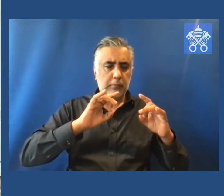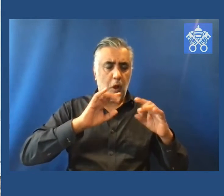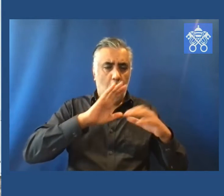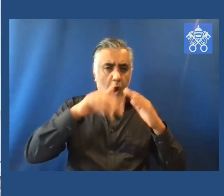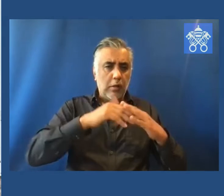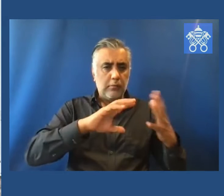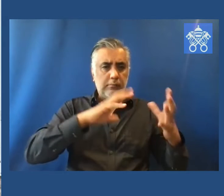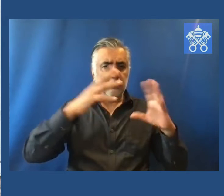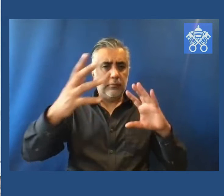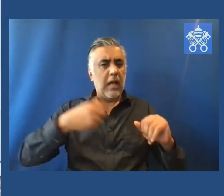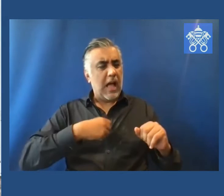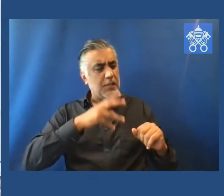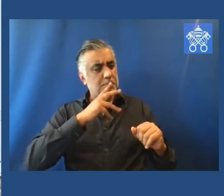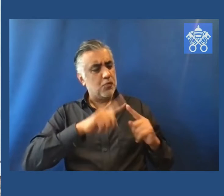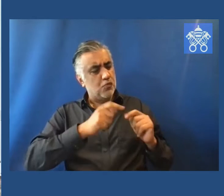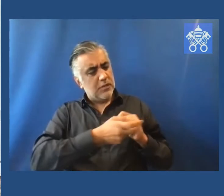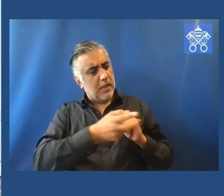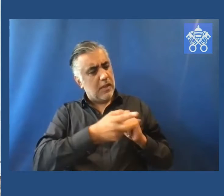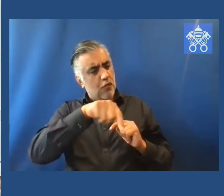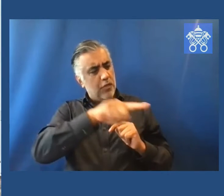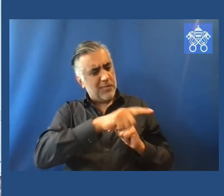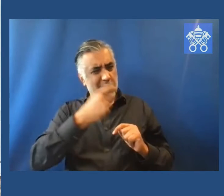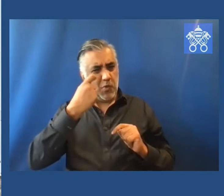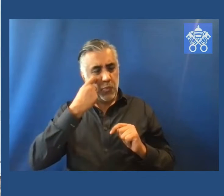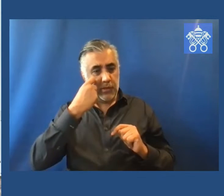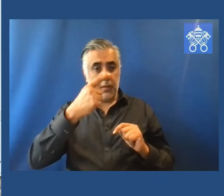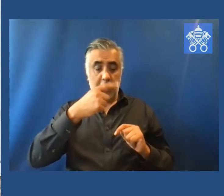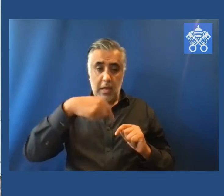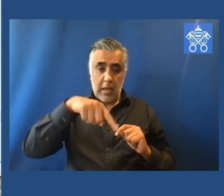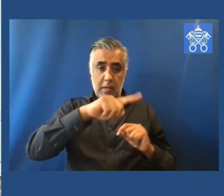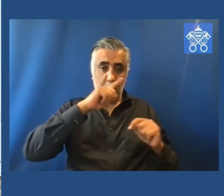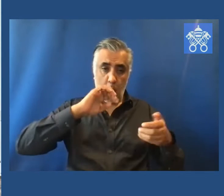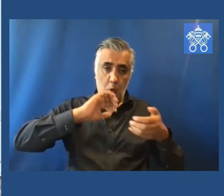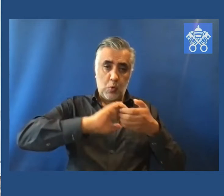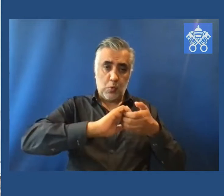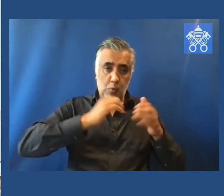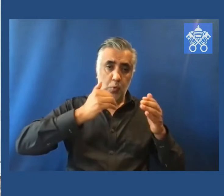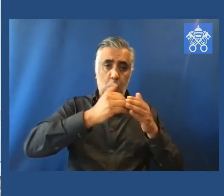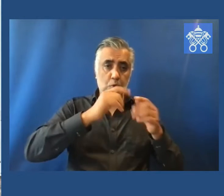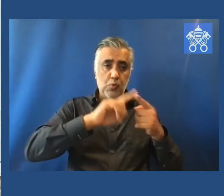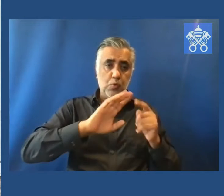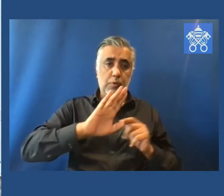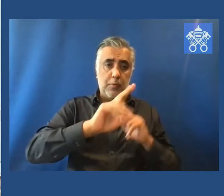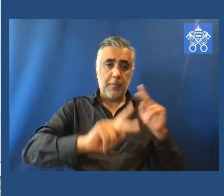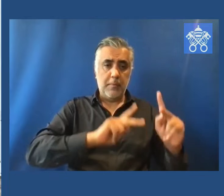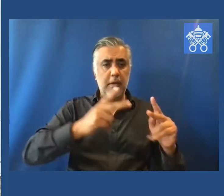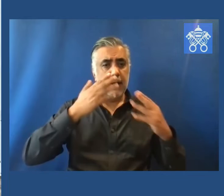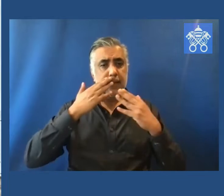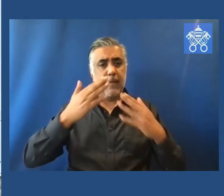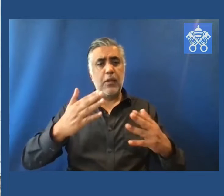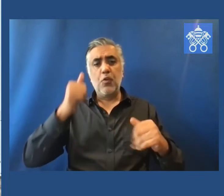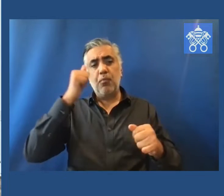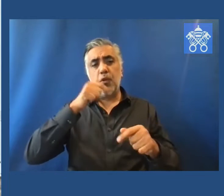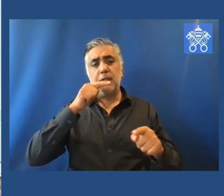their fraternity and closeness. And I spoke to several of them recently, and they are close